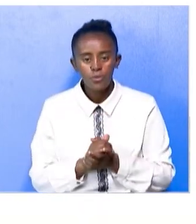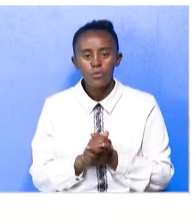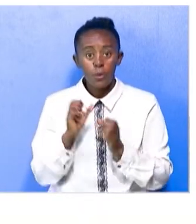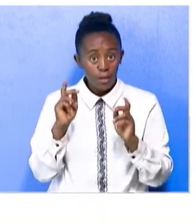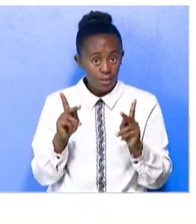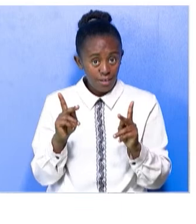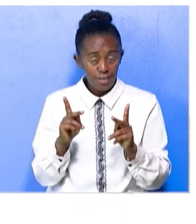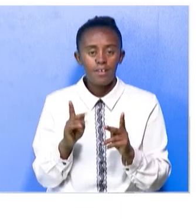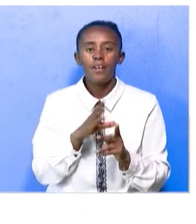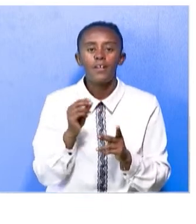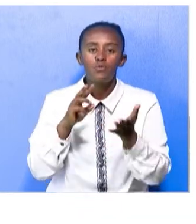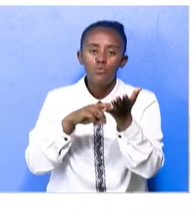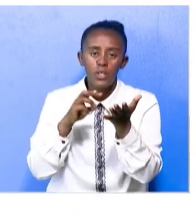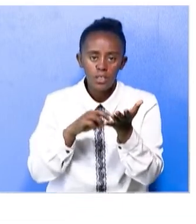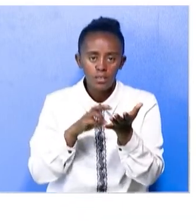Okay? And the read.